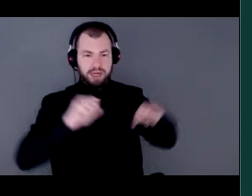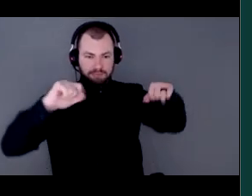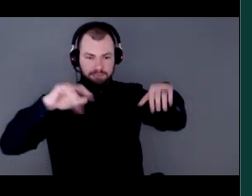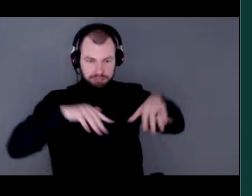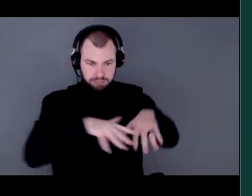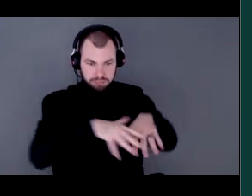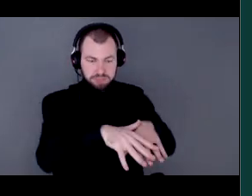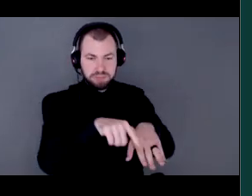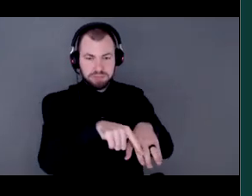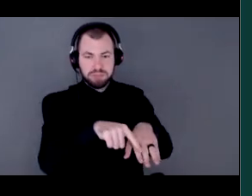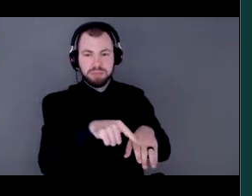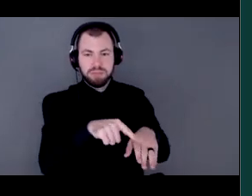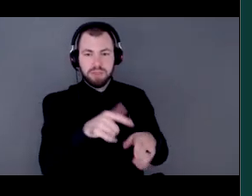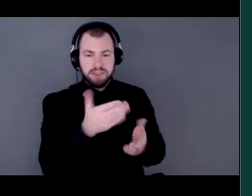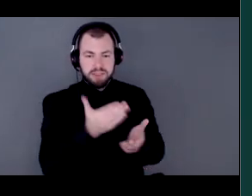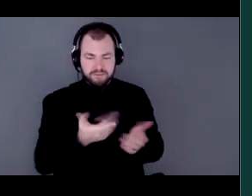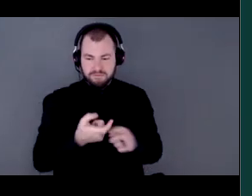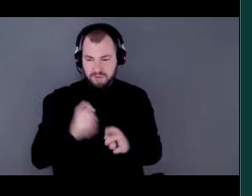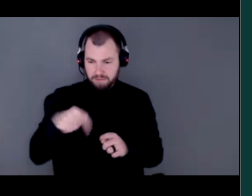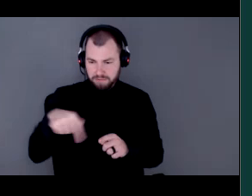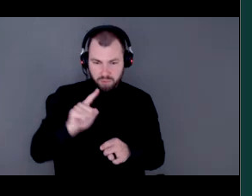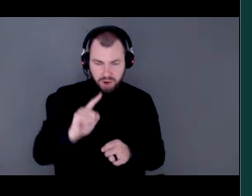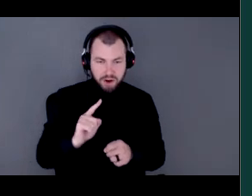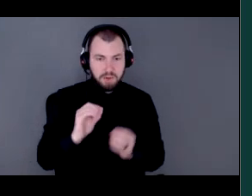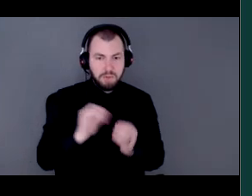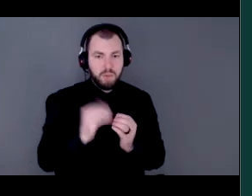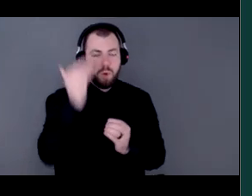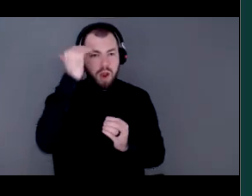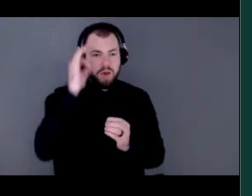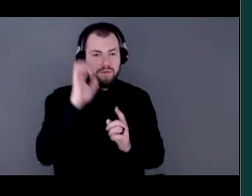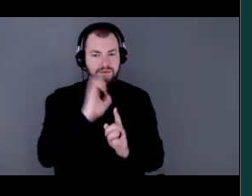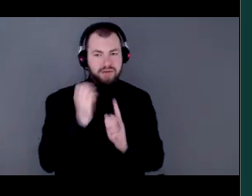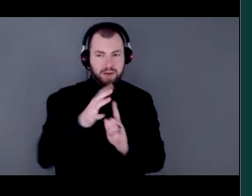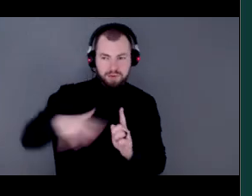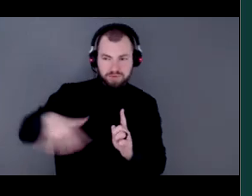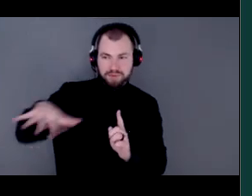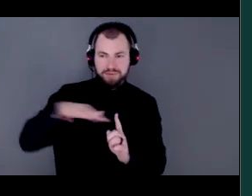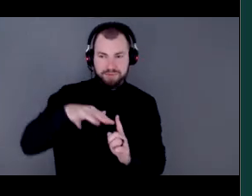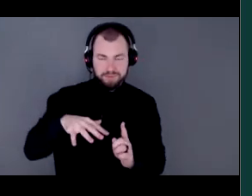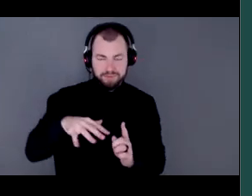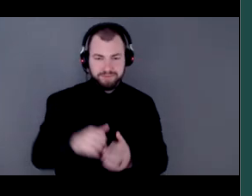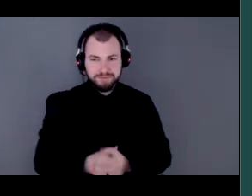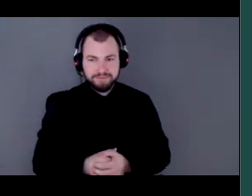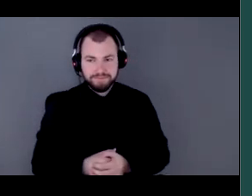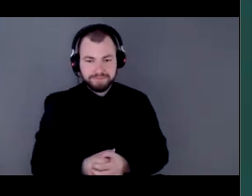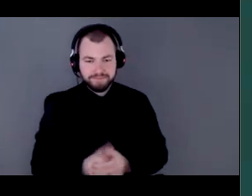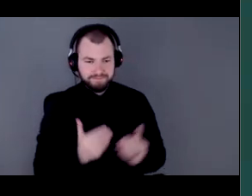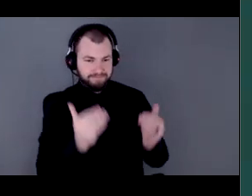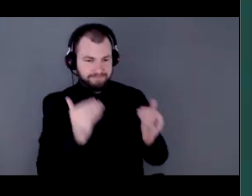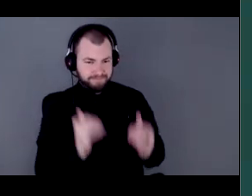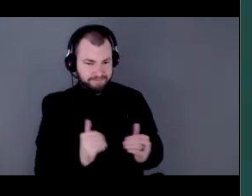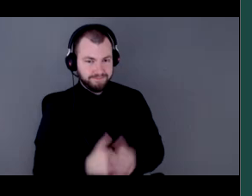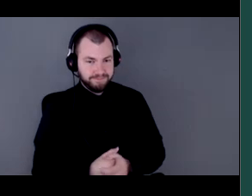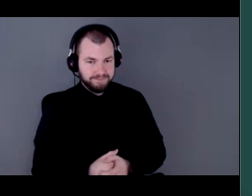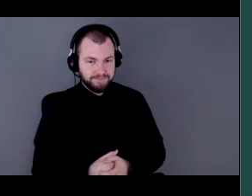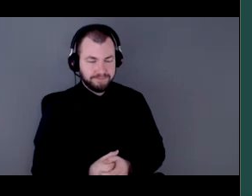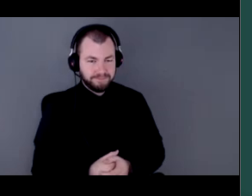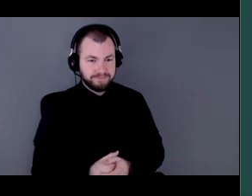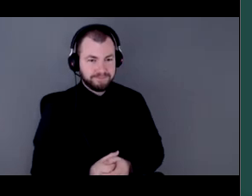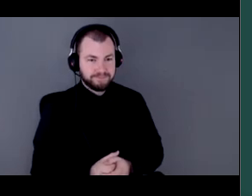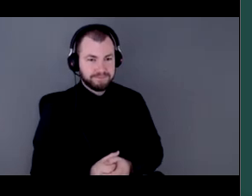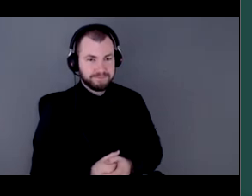make them more aware of the environment around them. Next slide. And so it you know, it